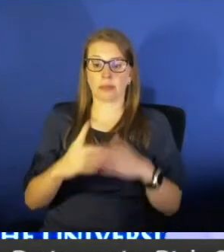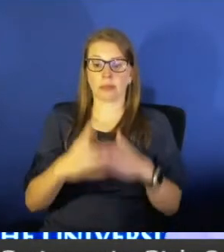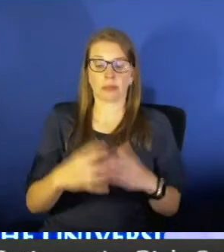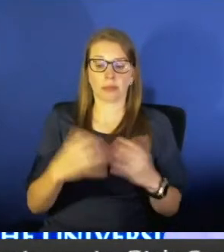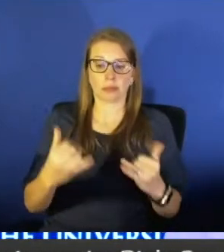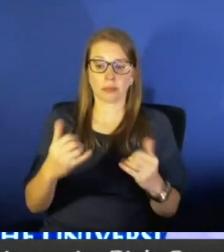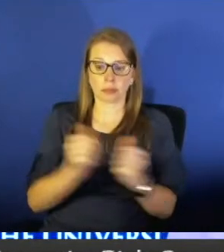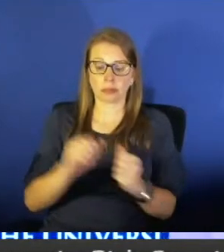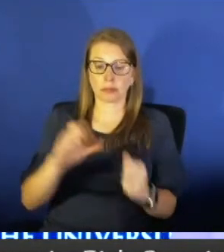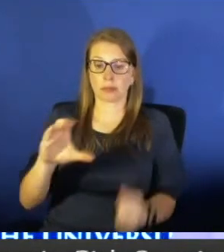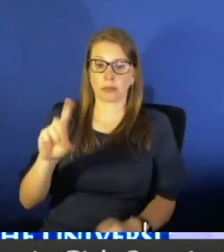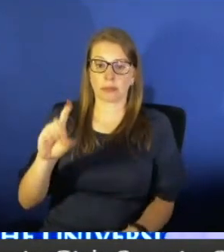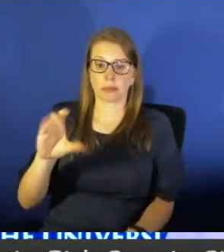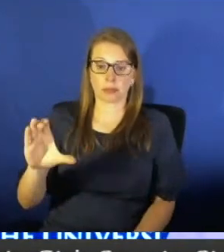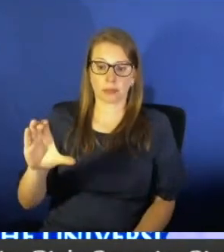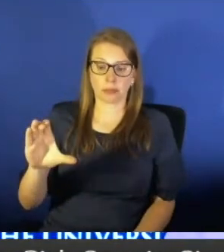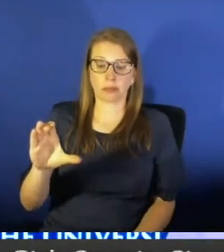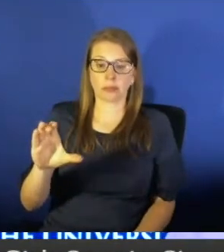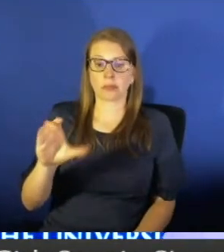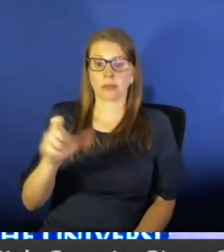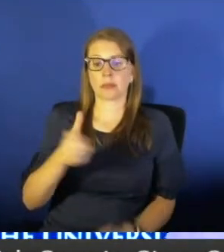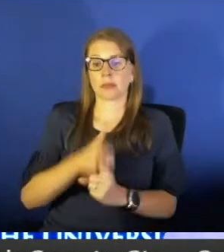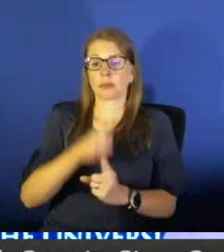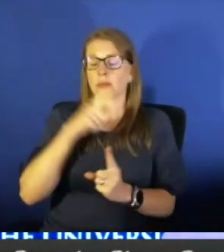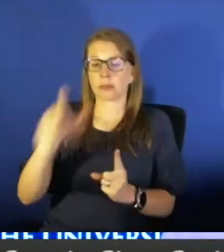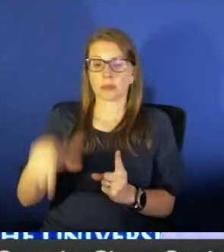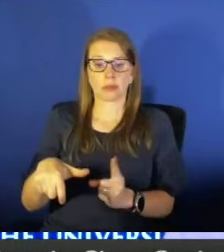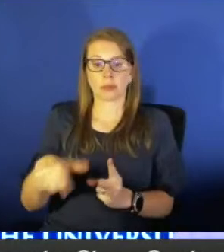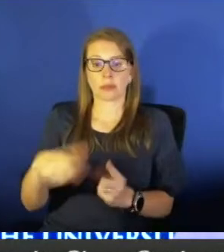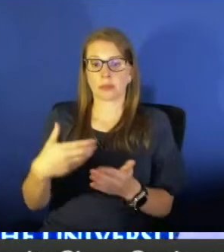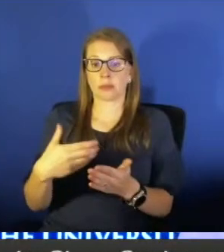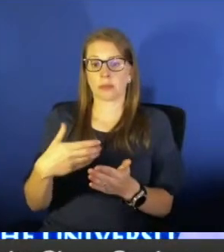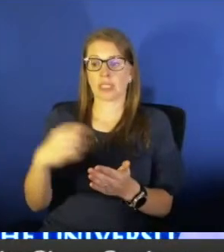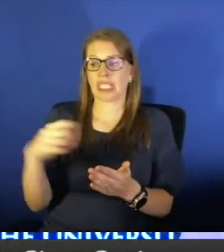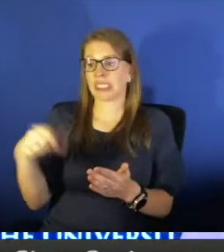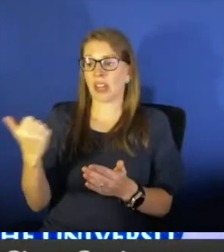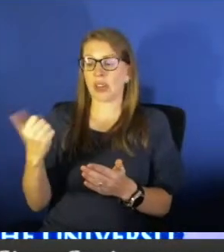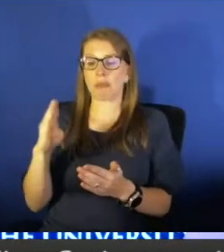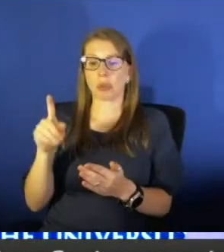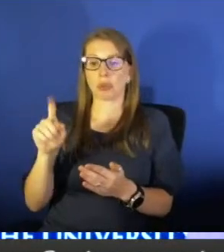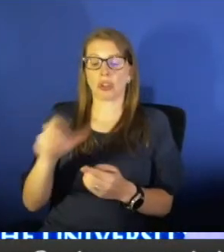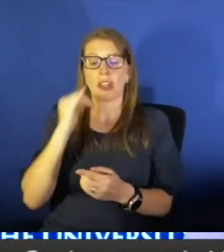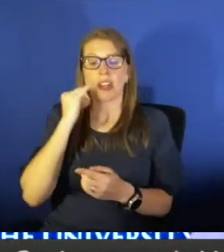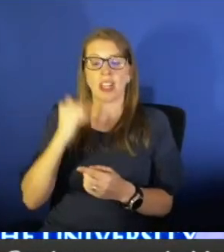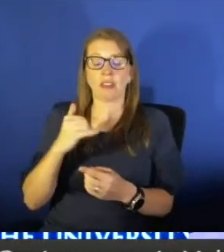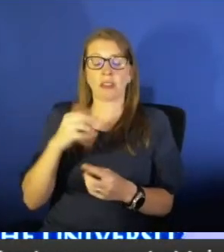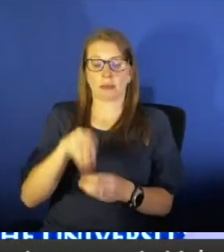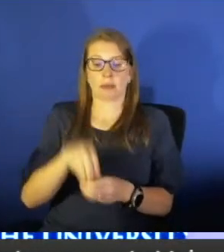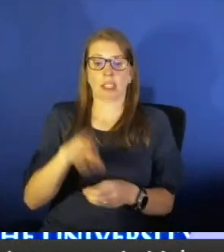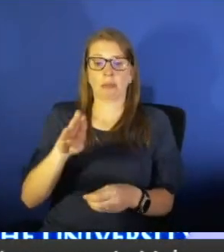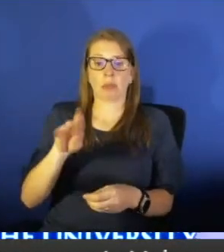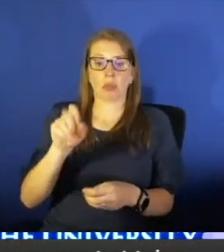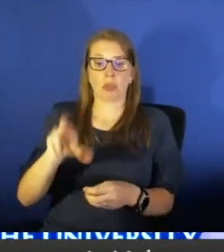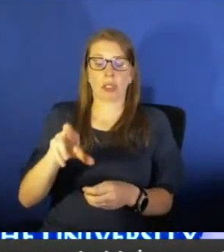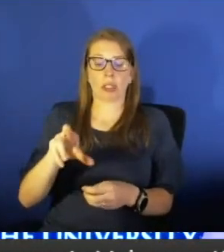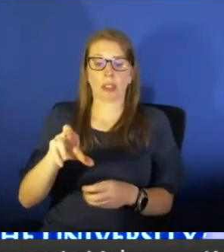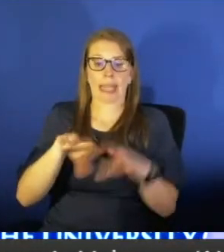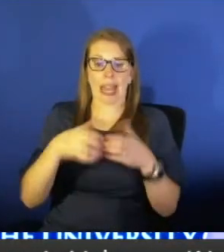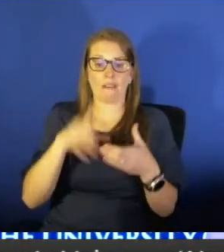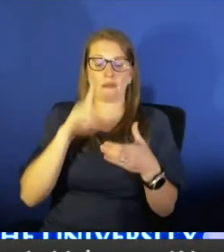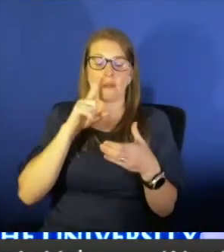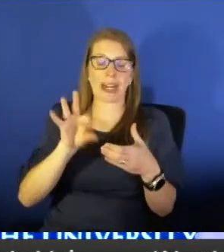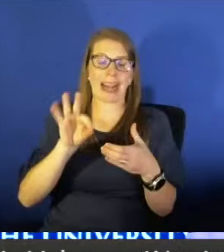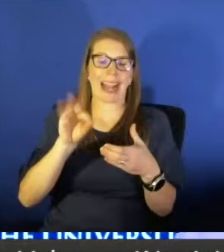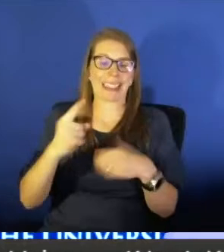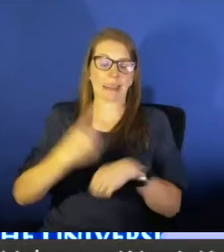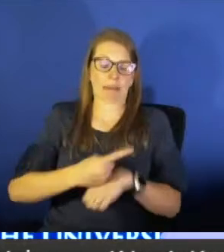CDC is you really don't need to get another booster if you're in that booster category for about 90 days. Certainly